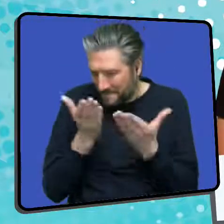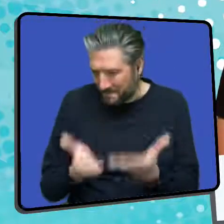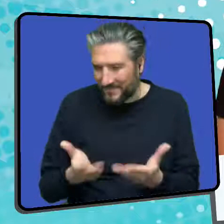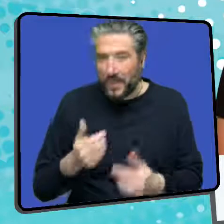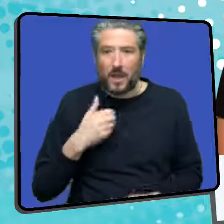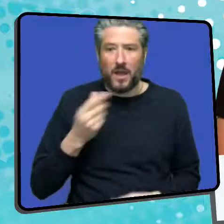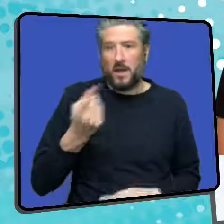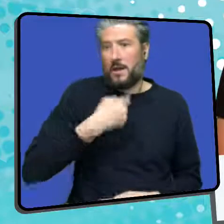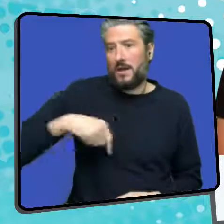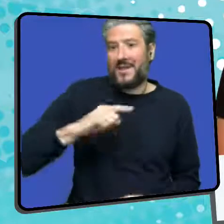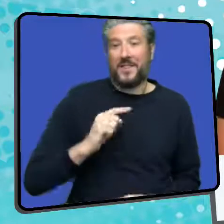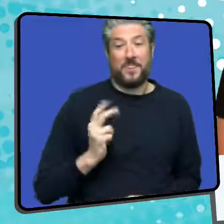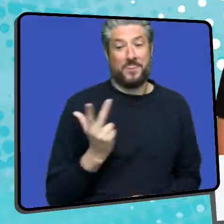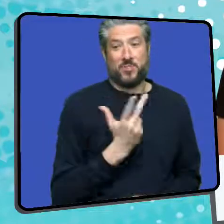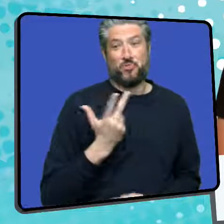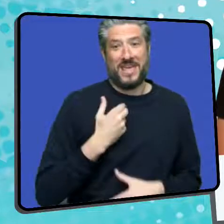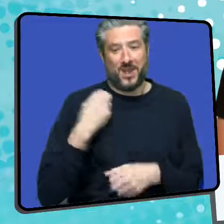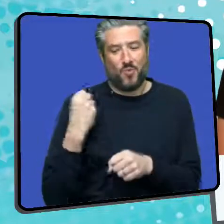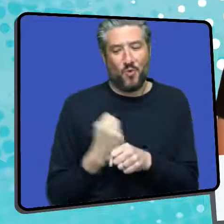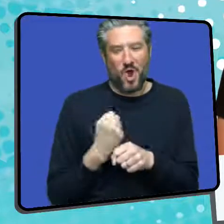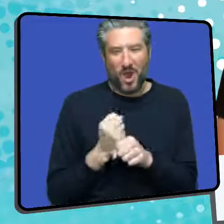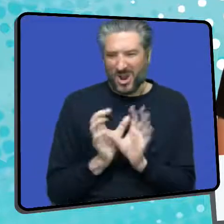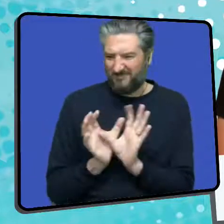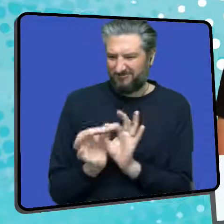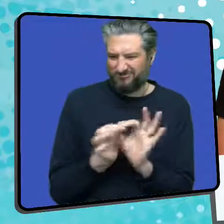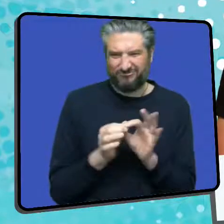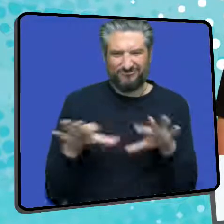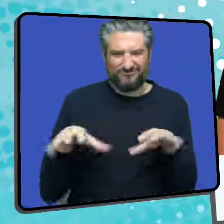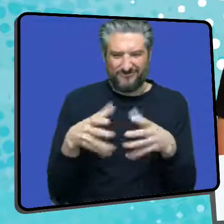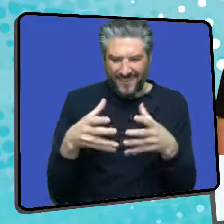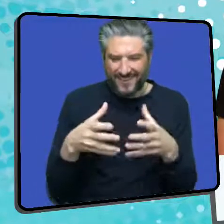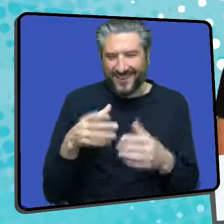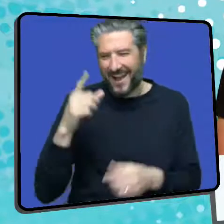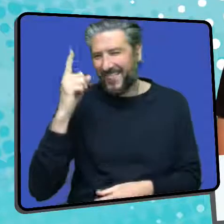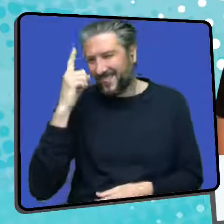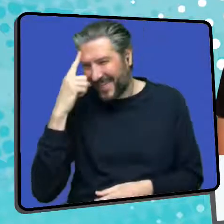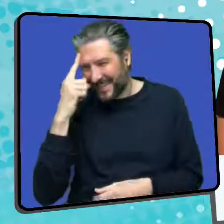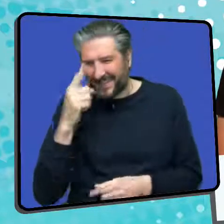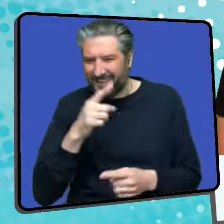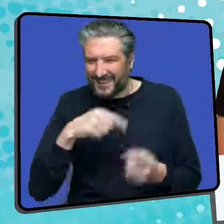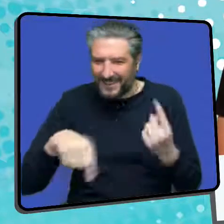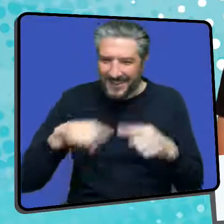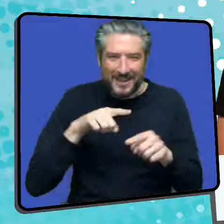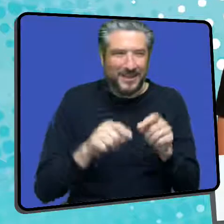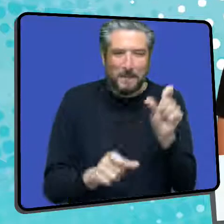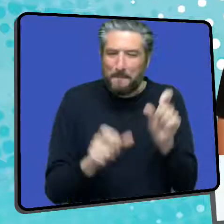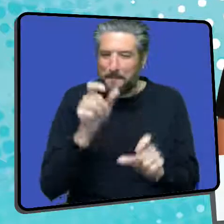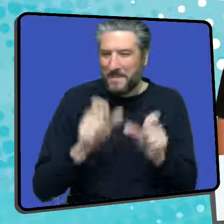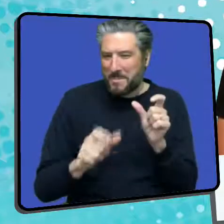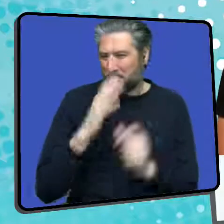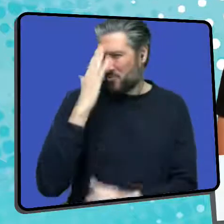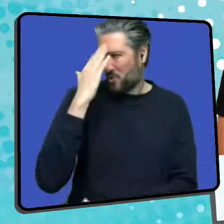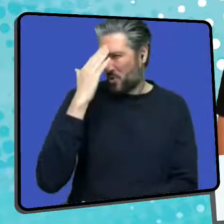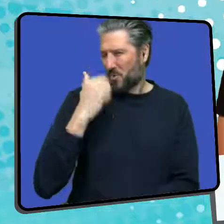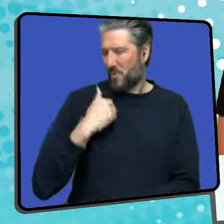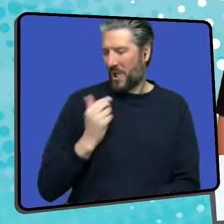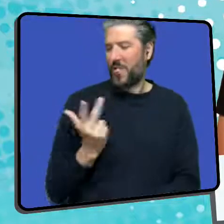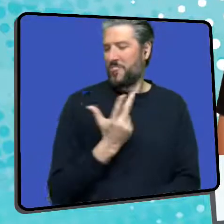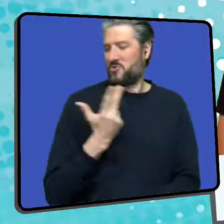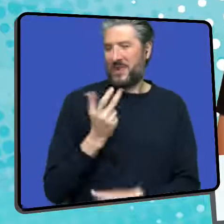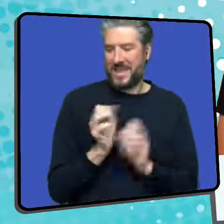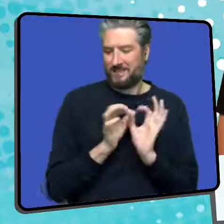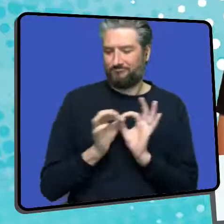sure many people from the global AI community recognise us three in the same space. So this is it's brilliant to have you on the